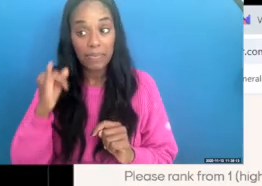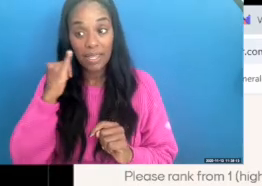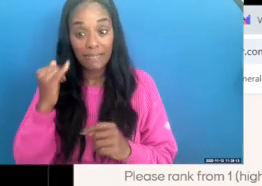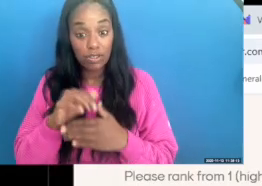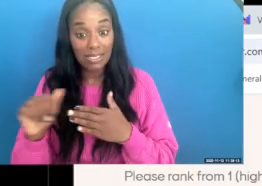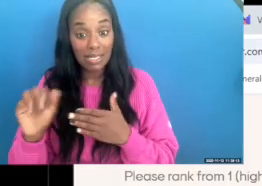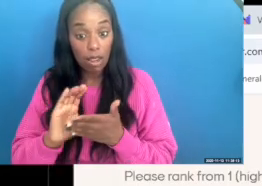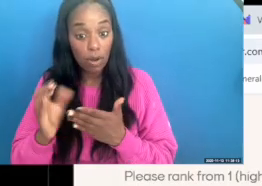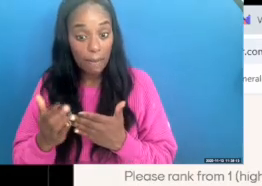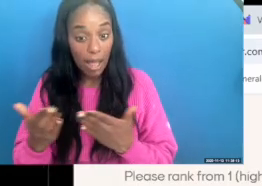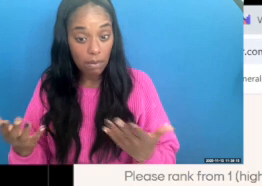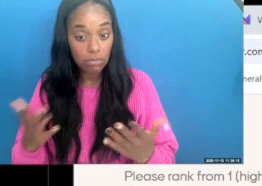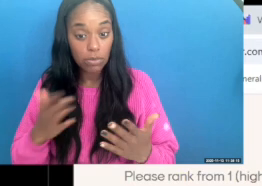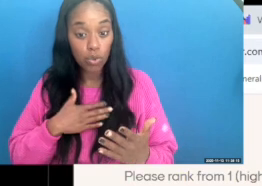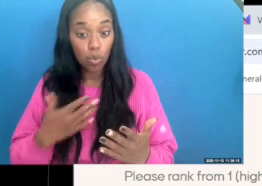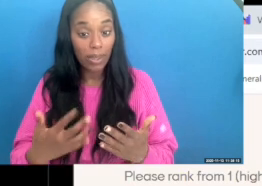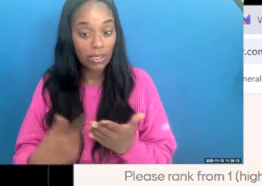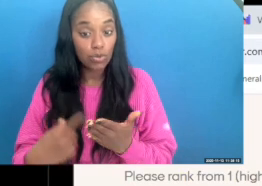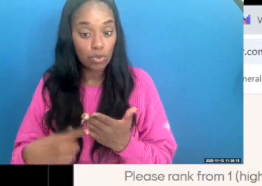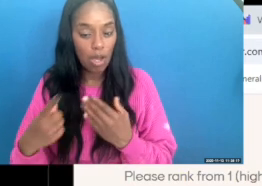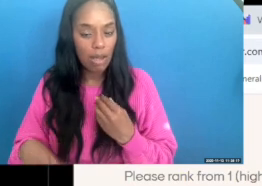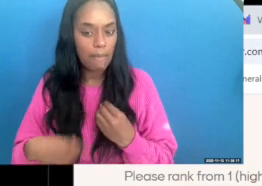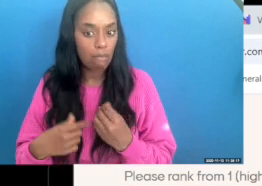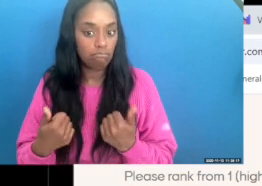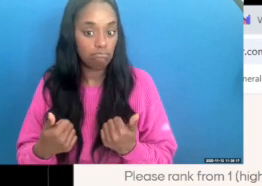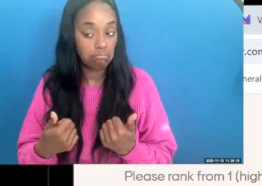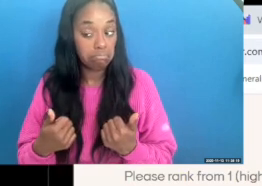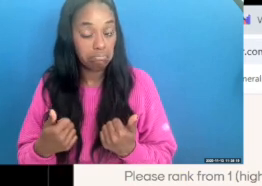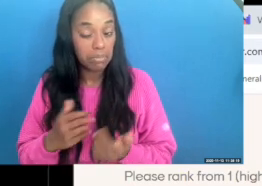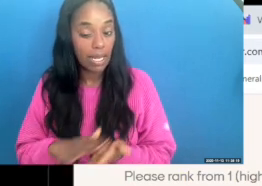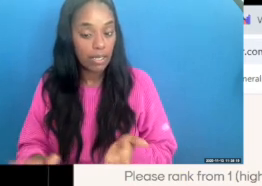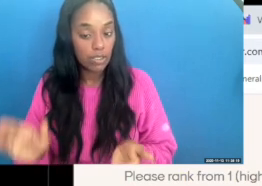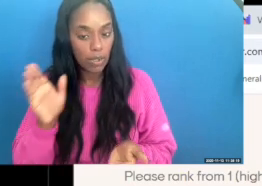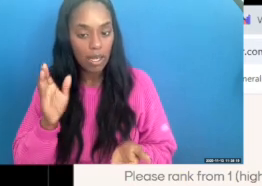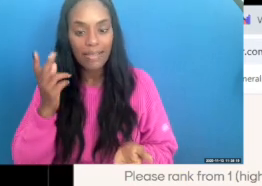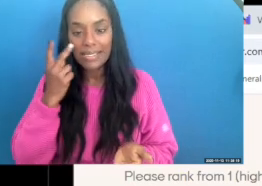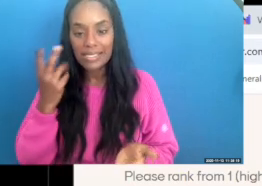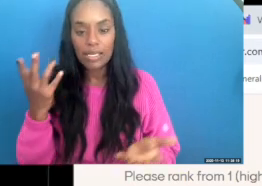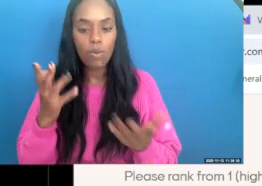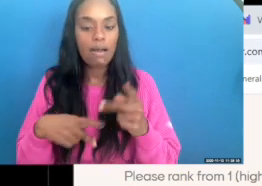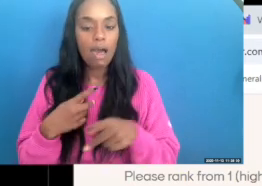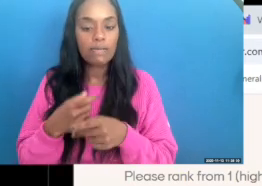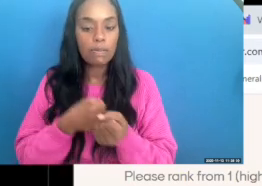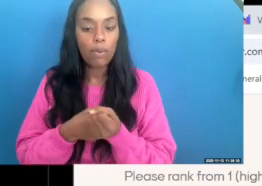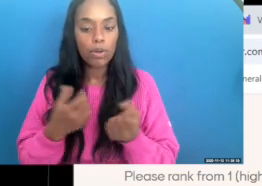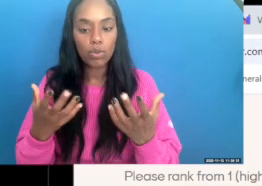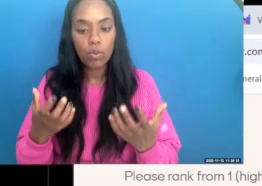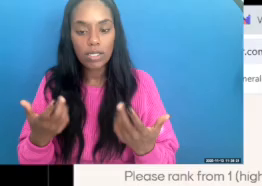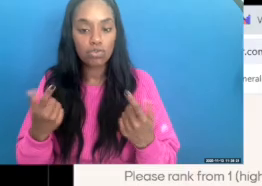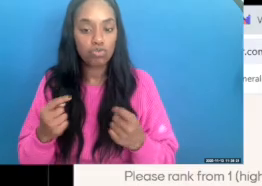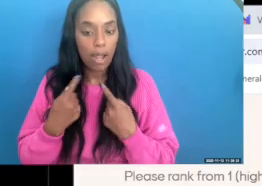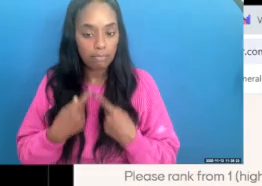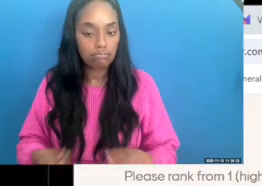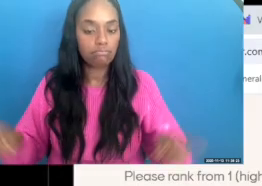All. I wondered if you could describe what that ongoing effort is. If there's a dollar amount you're willing to